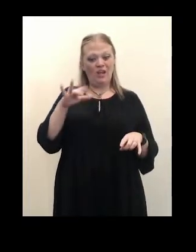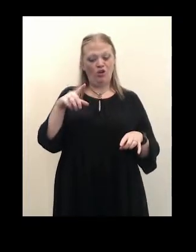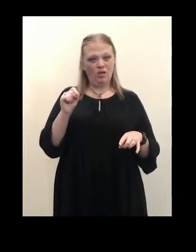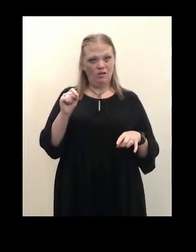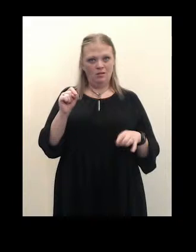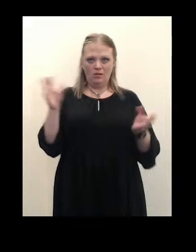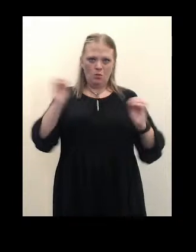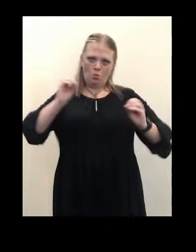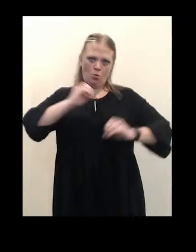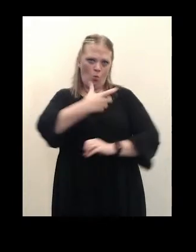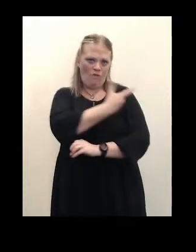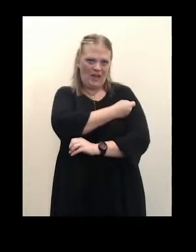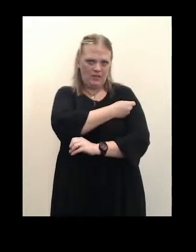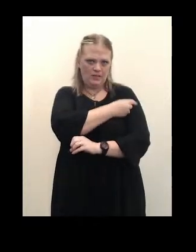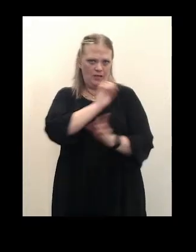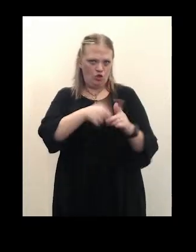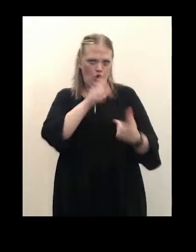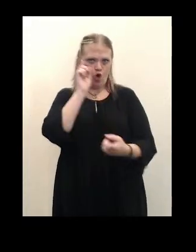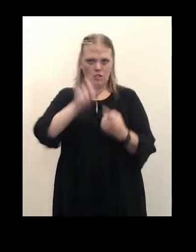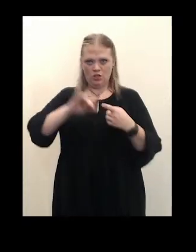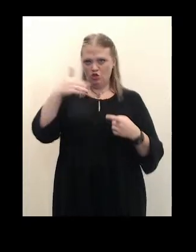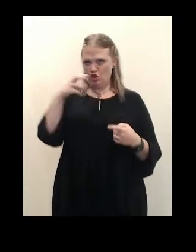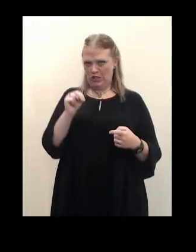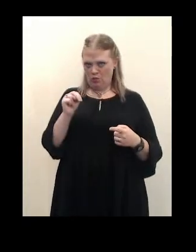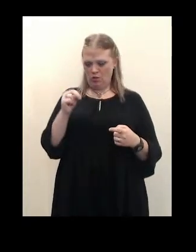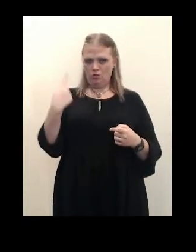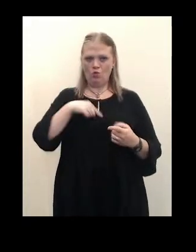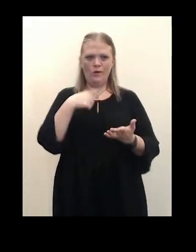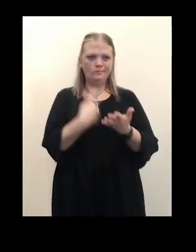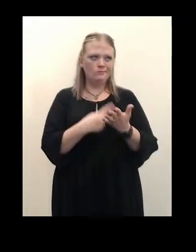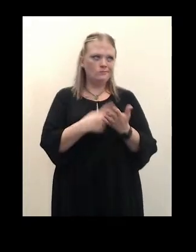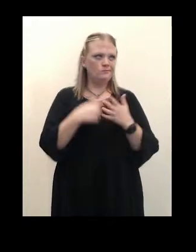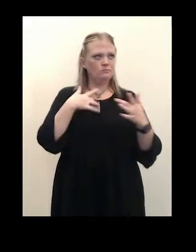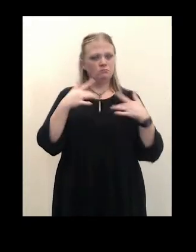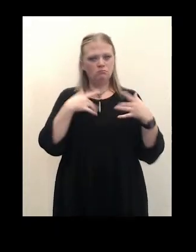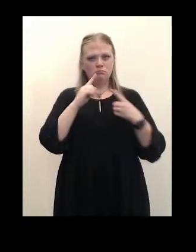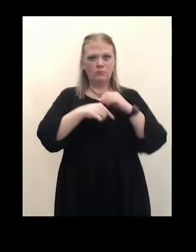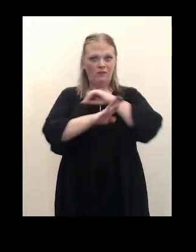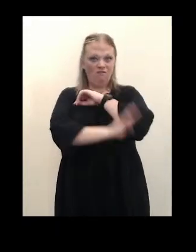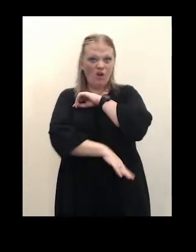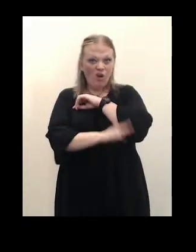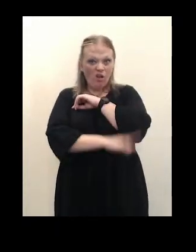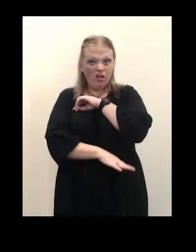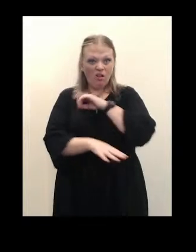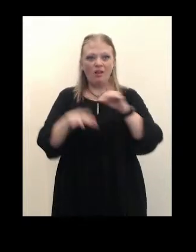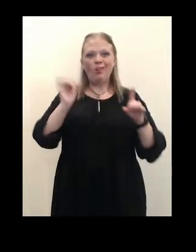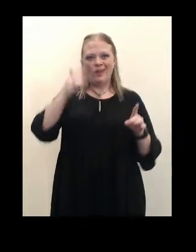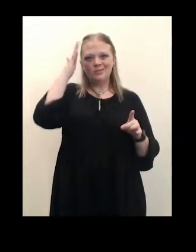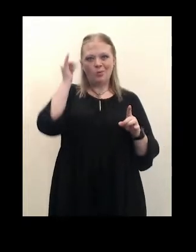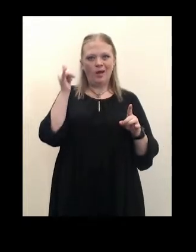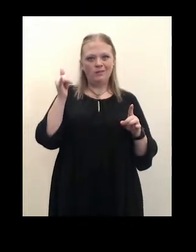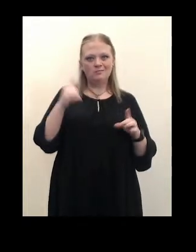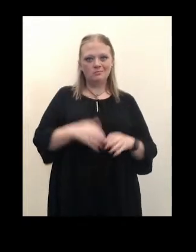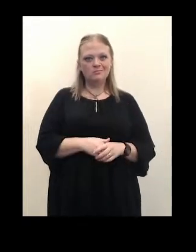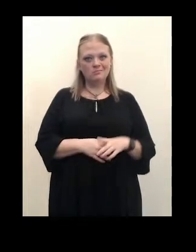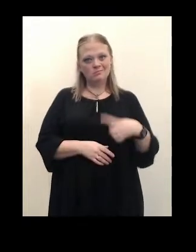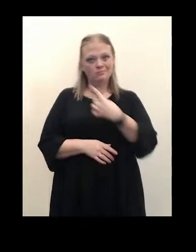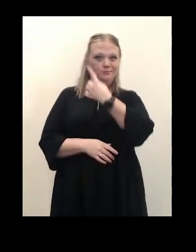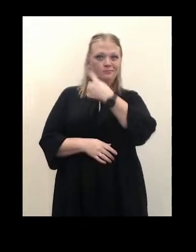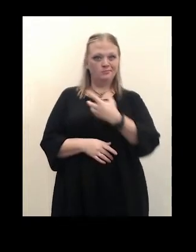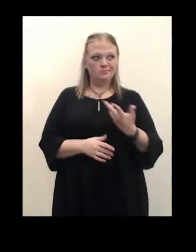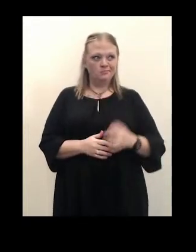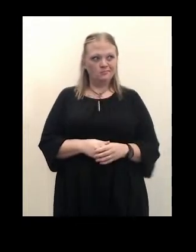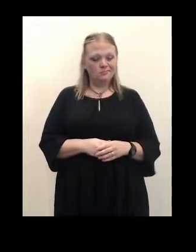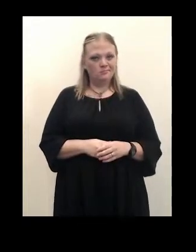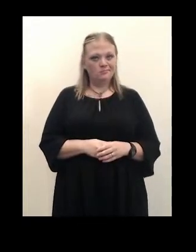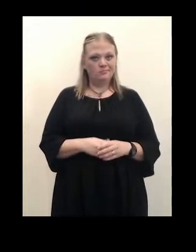vaccinated until January. So when we talk about being concerned about the fall, this is why we're very concerned about the fall. We have had